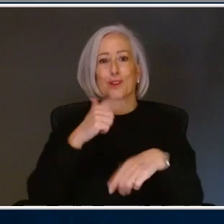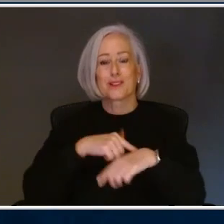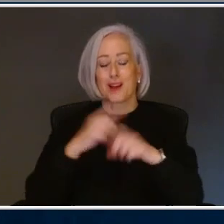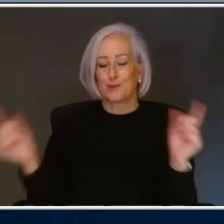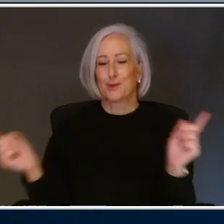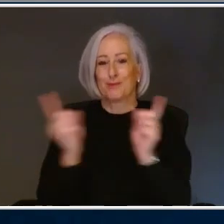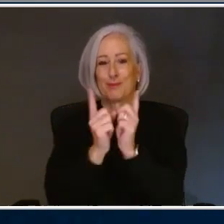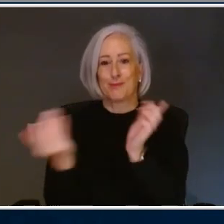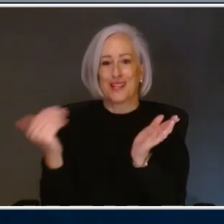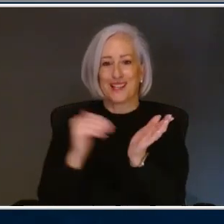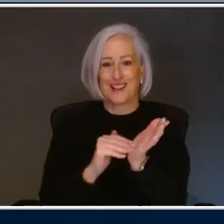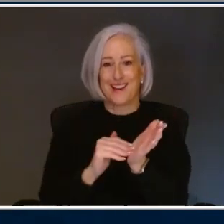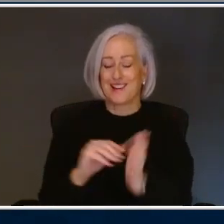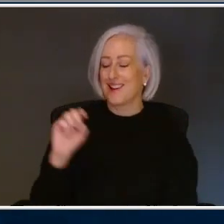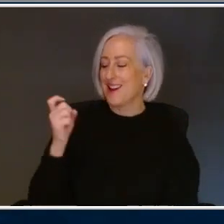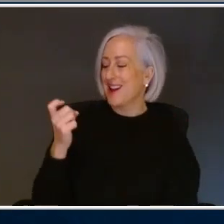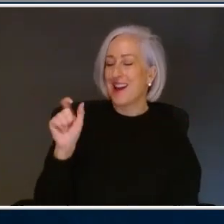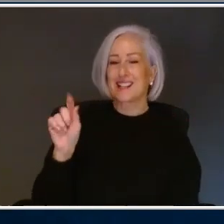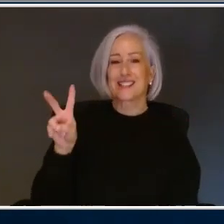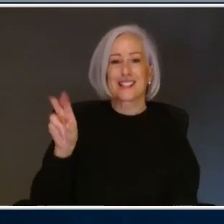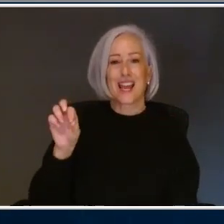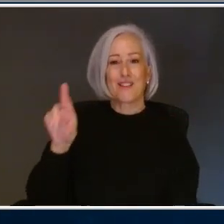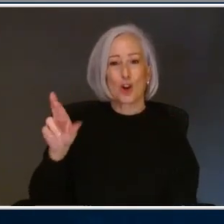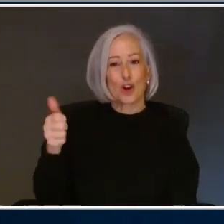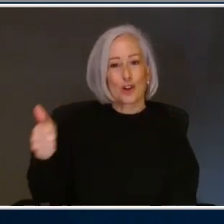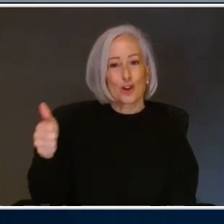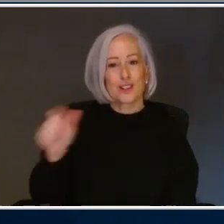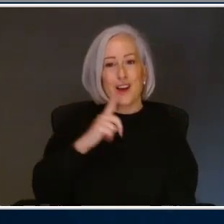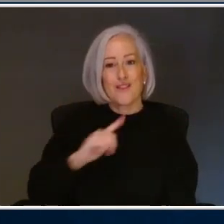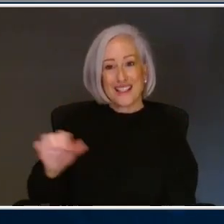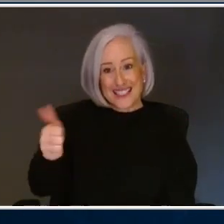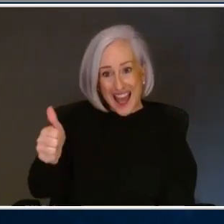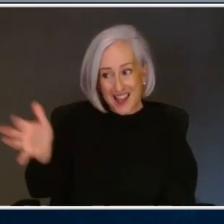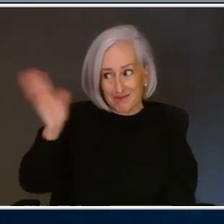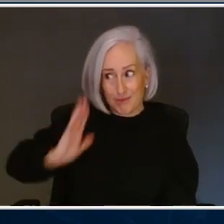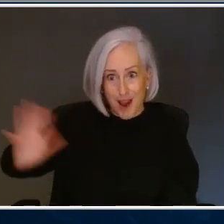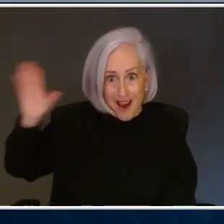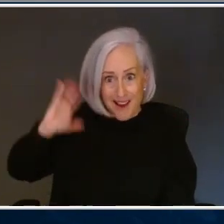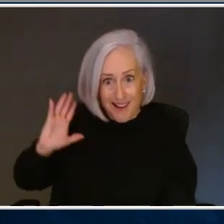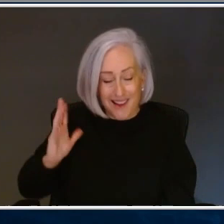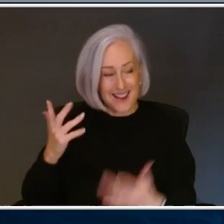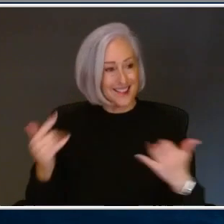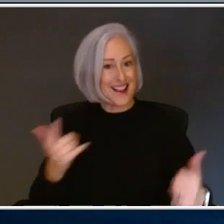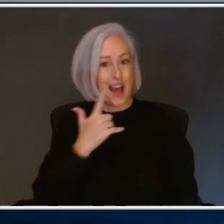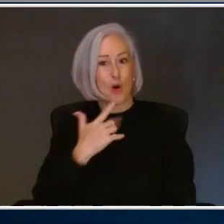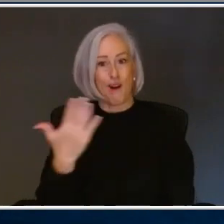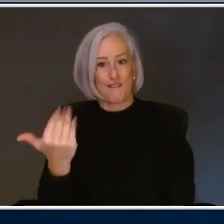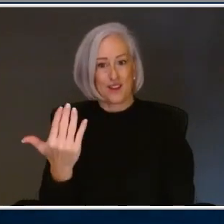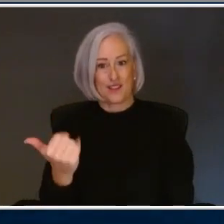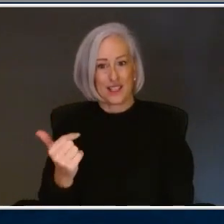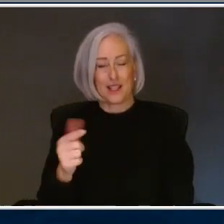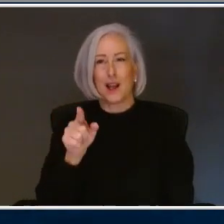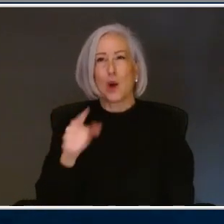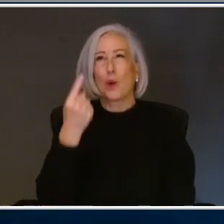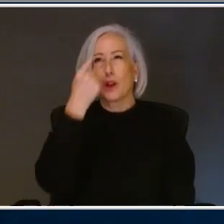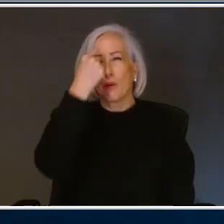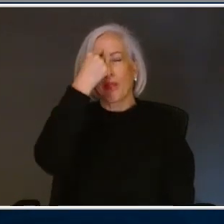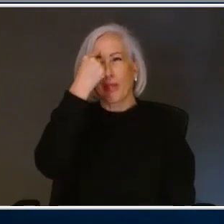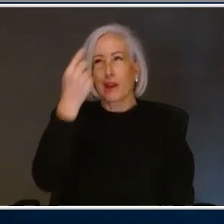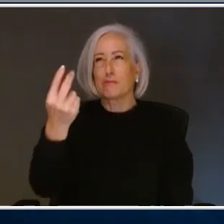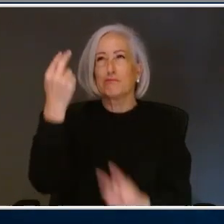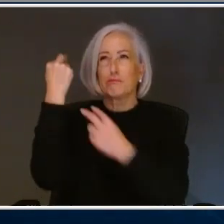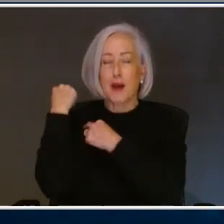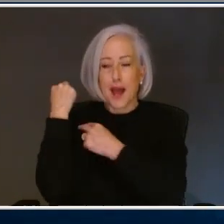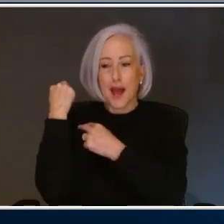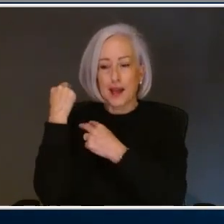were 10 years old back then. You're 15 now. When you look back at this accident now and hear about it and talk to mom and